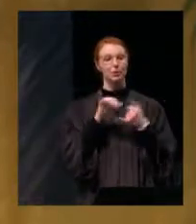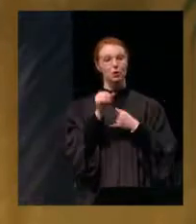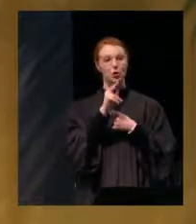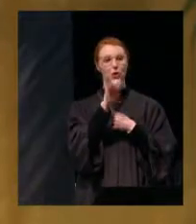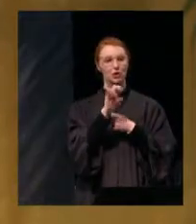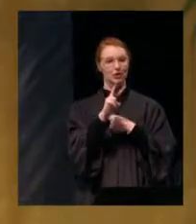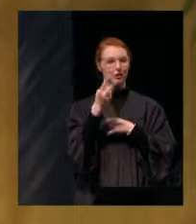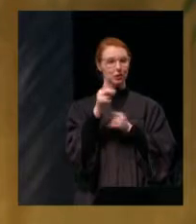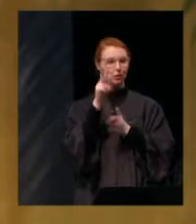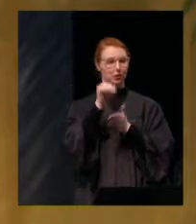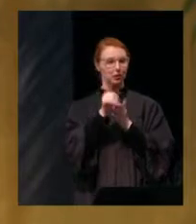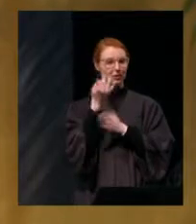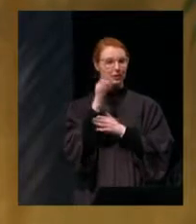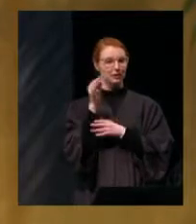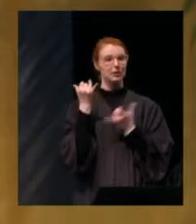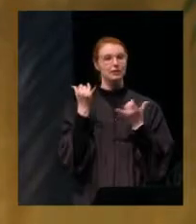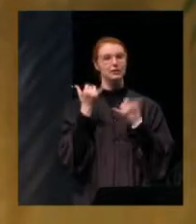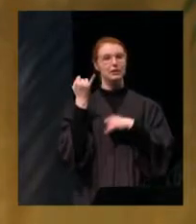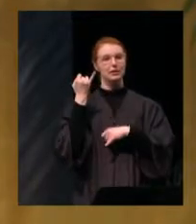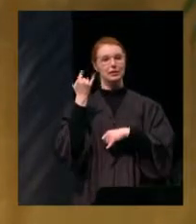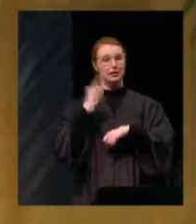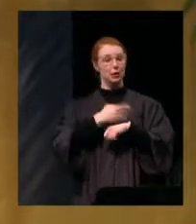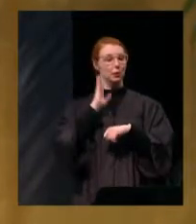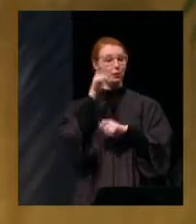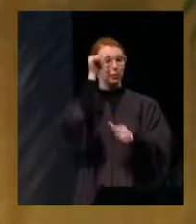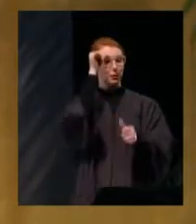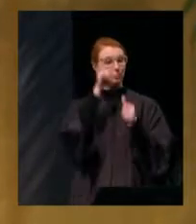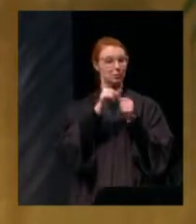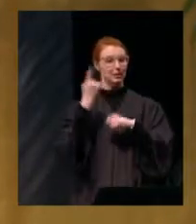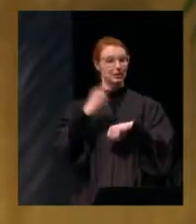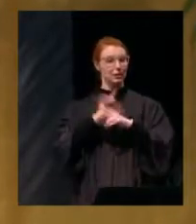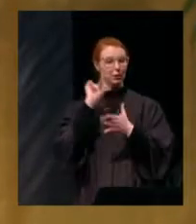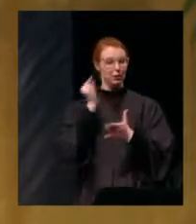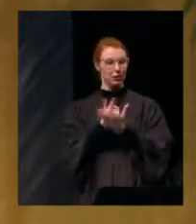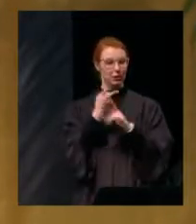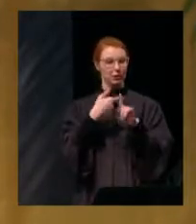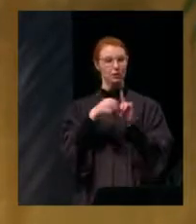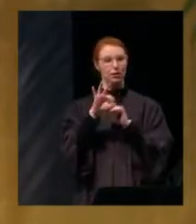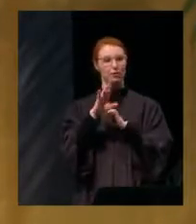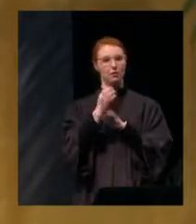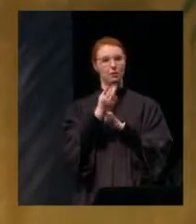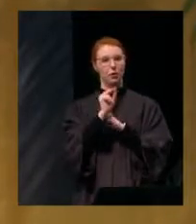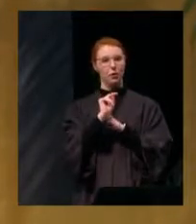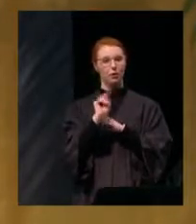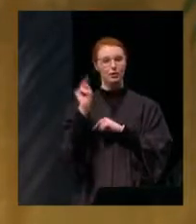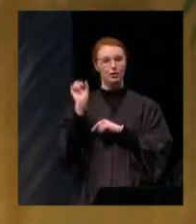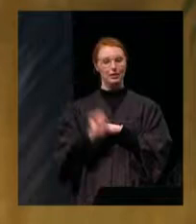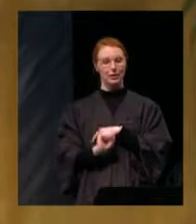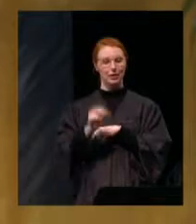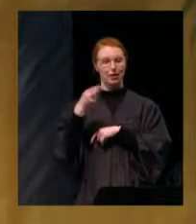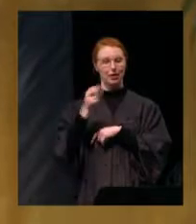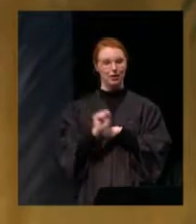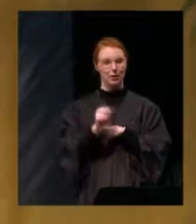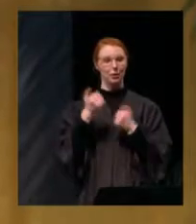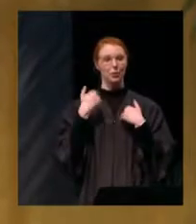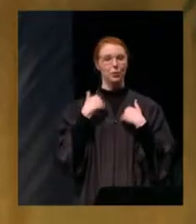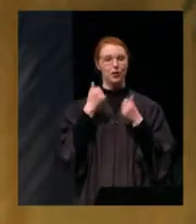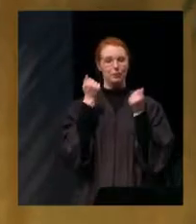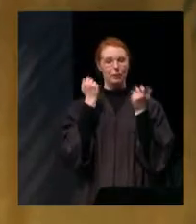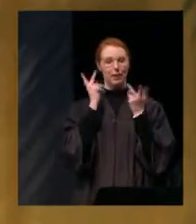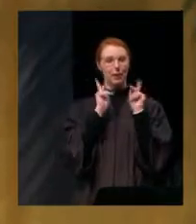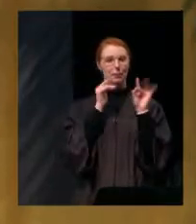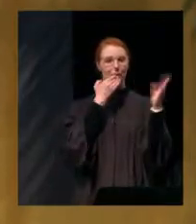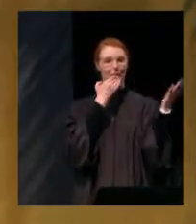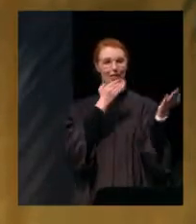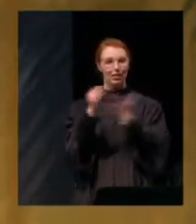the day we will remember as the day we graduated from Fargo South High School. We have our families, friends, and educators to thank for the tremendous